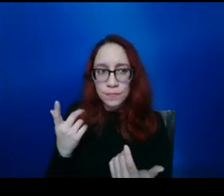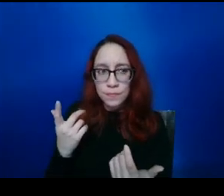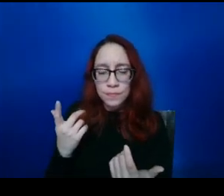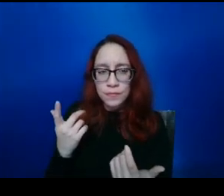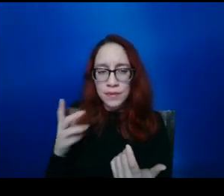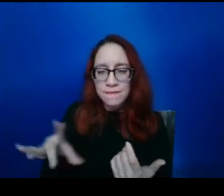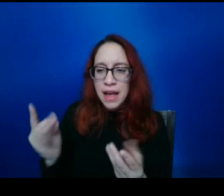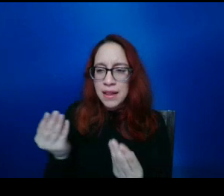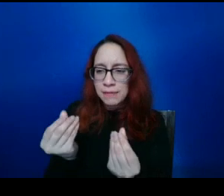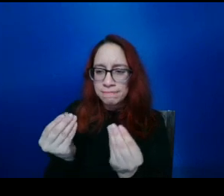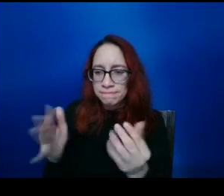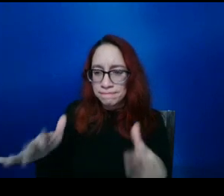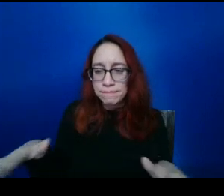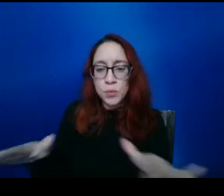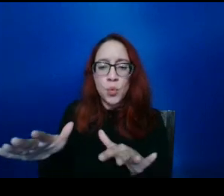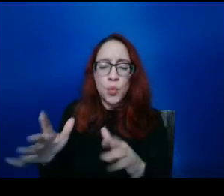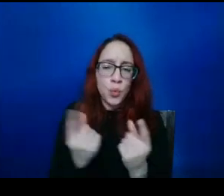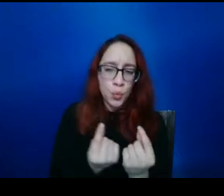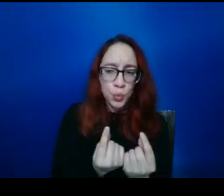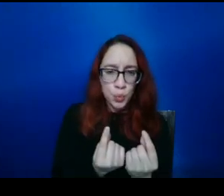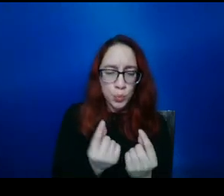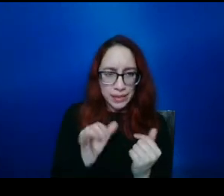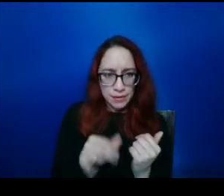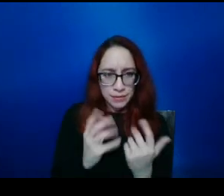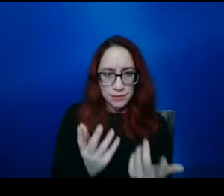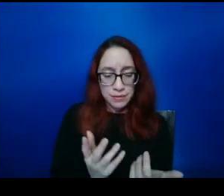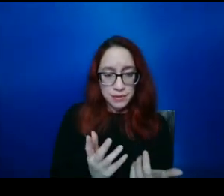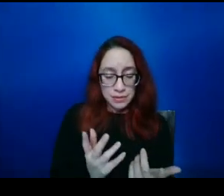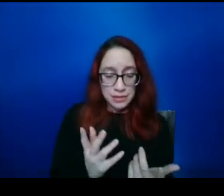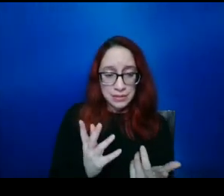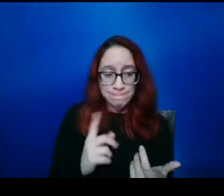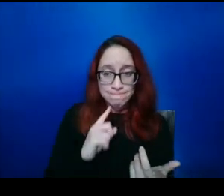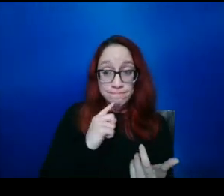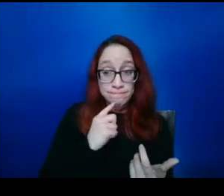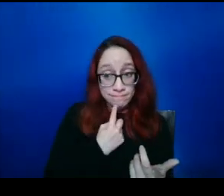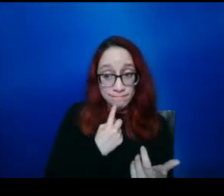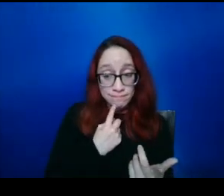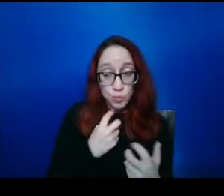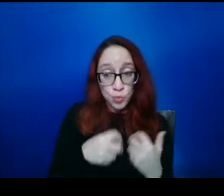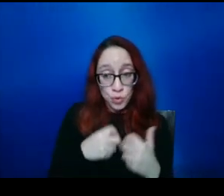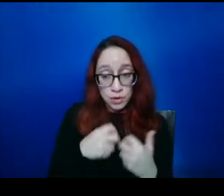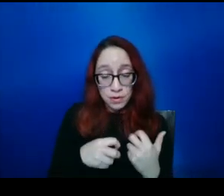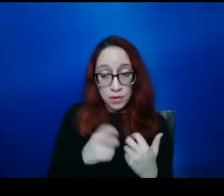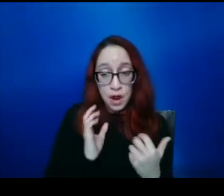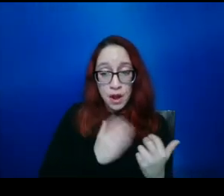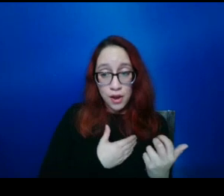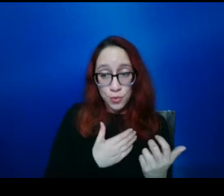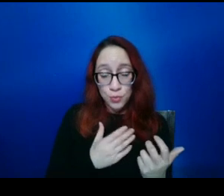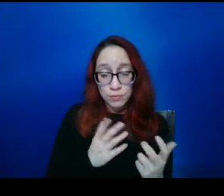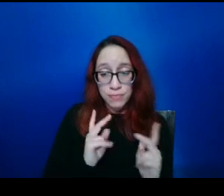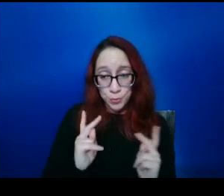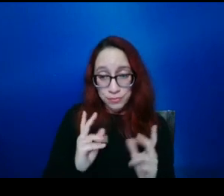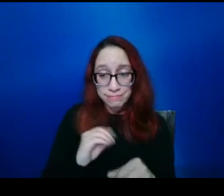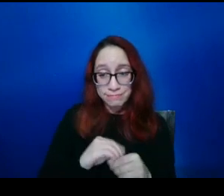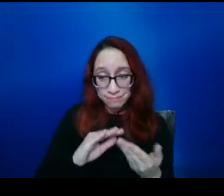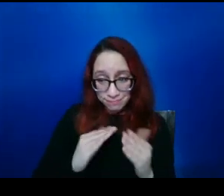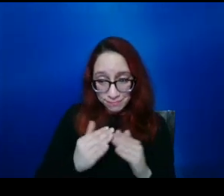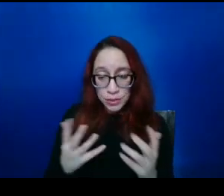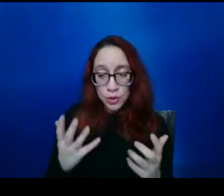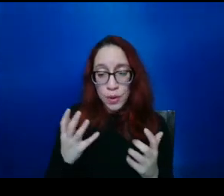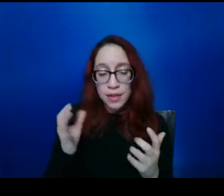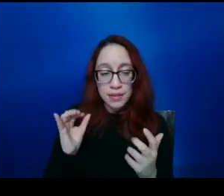find land, or what are we going to do about that, because it is a serious problem for our citizens. So I would like that to